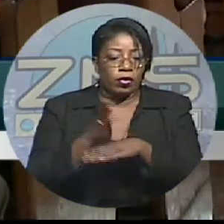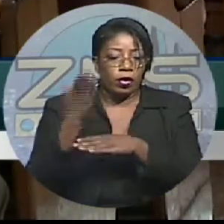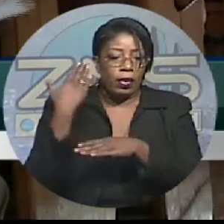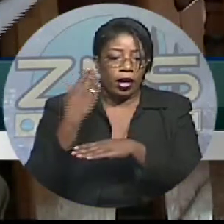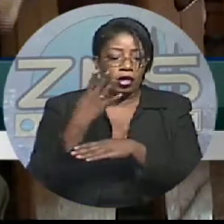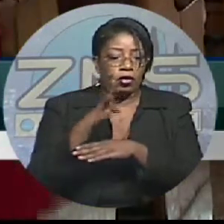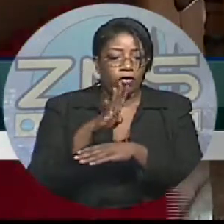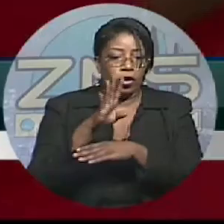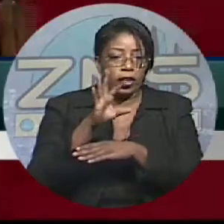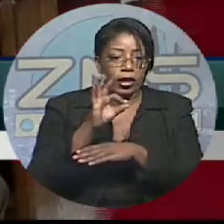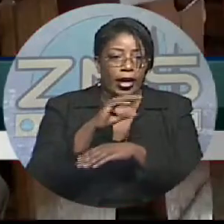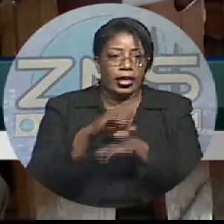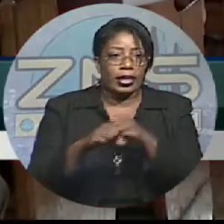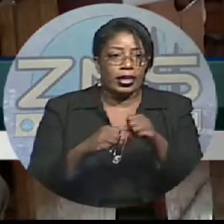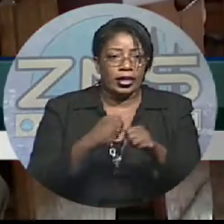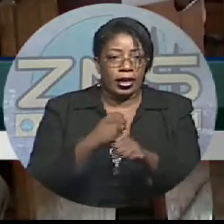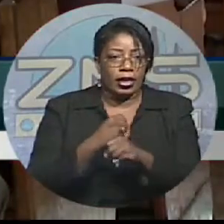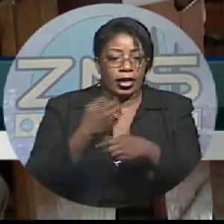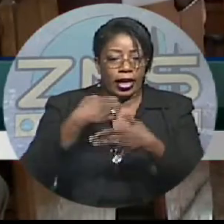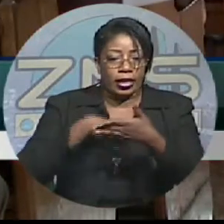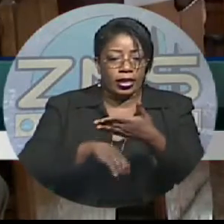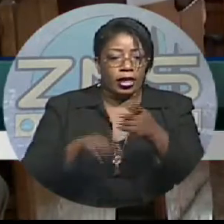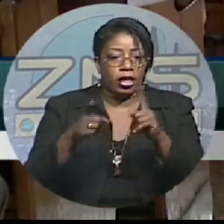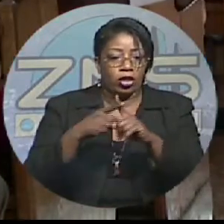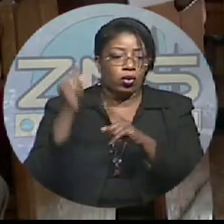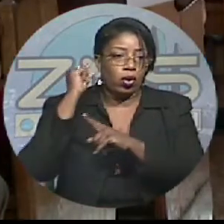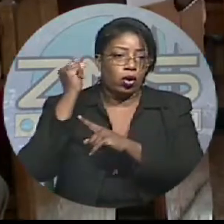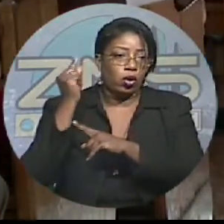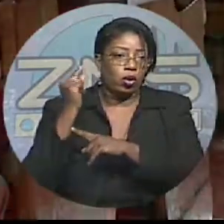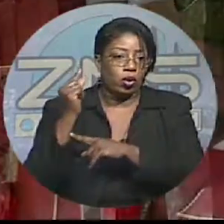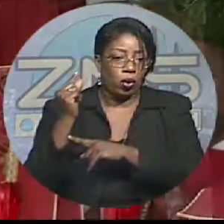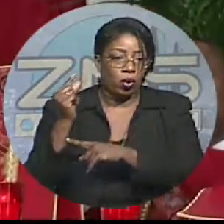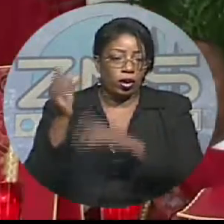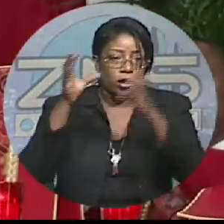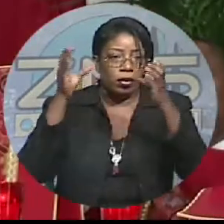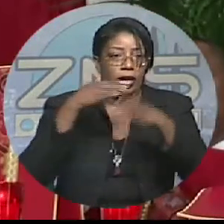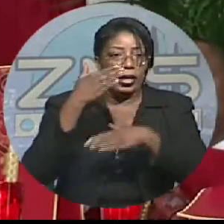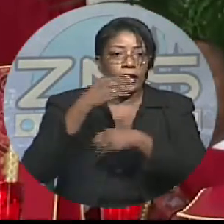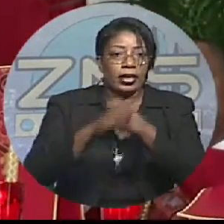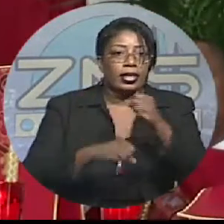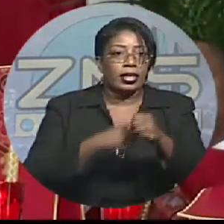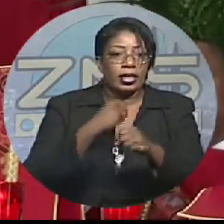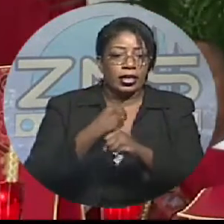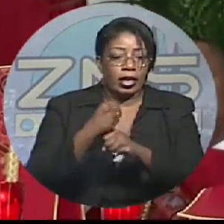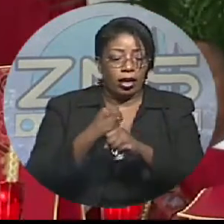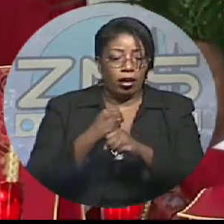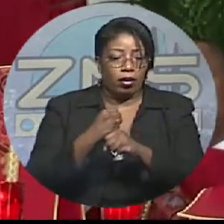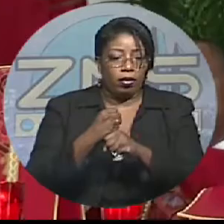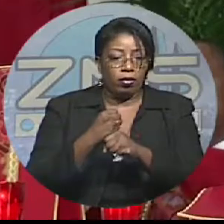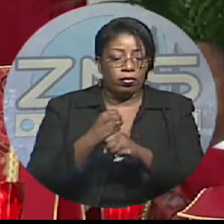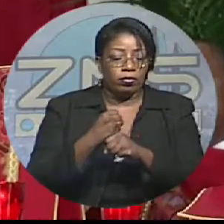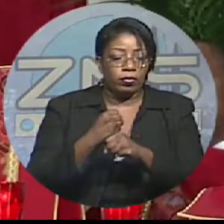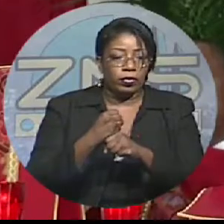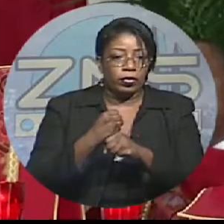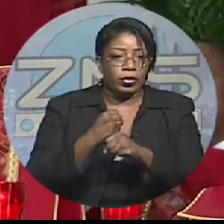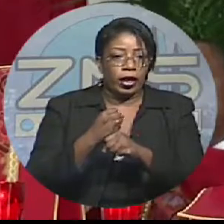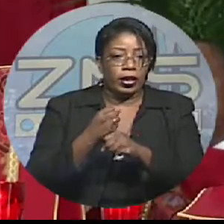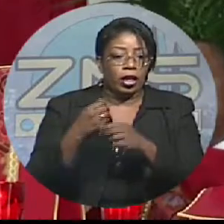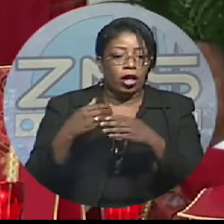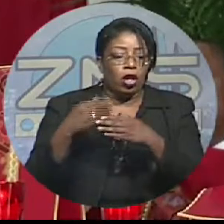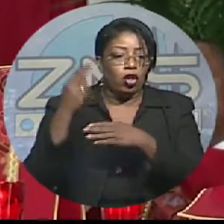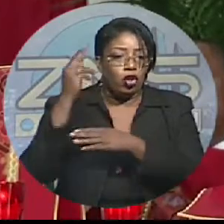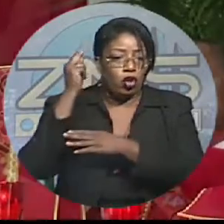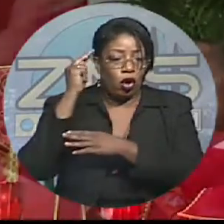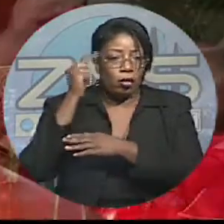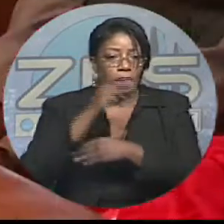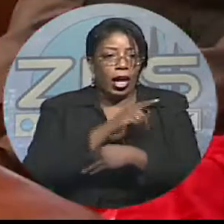past 49 years. But as it entered into its Golden Jubilee celebrations next year, the congregation under the leadership of Canon Norman